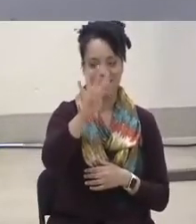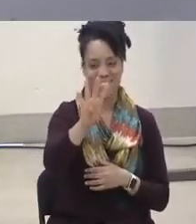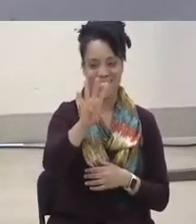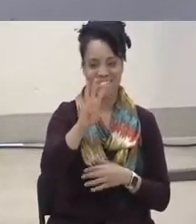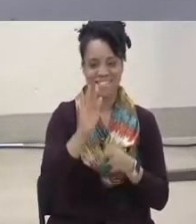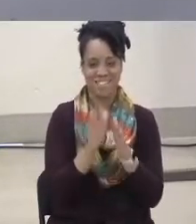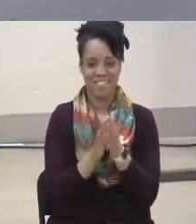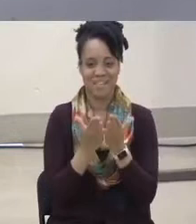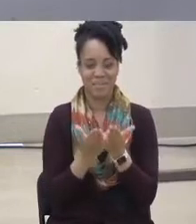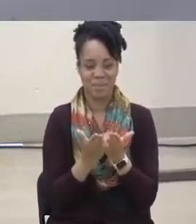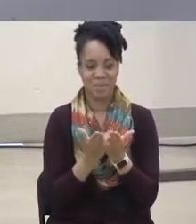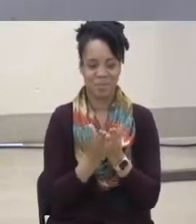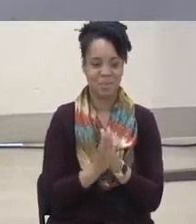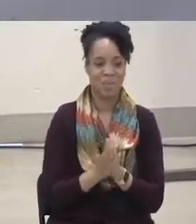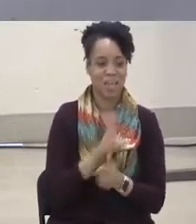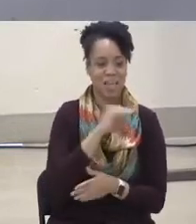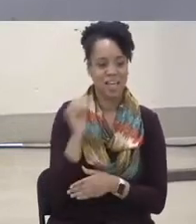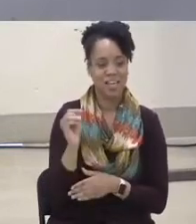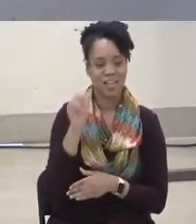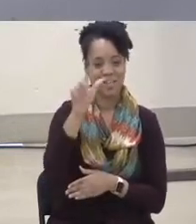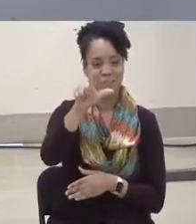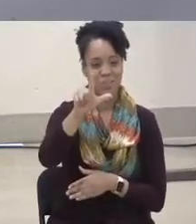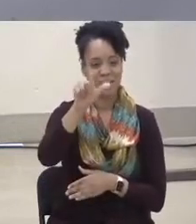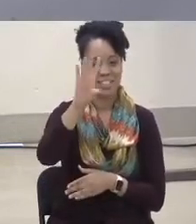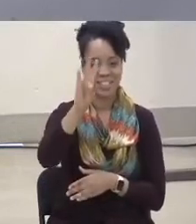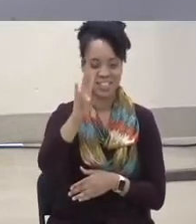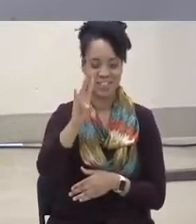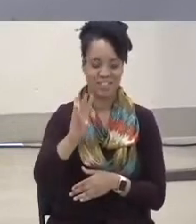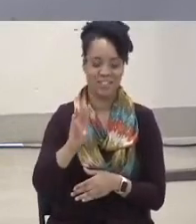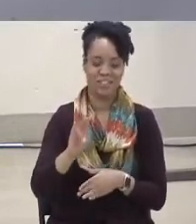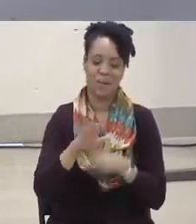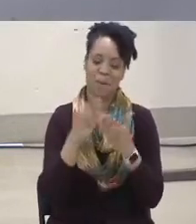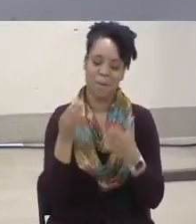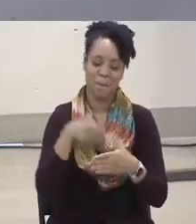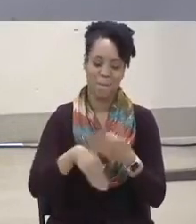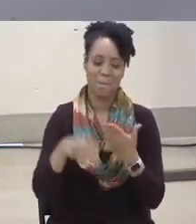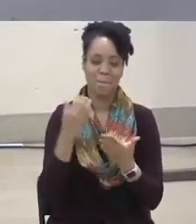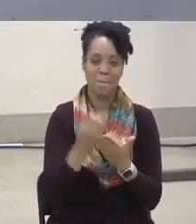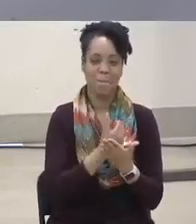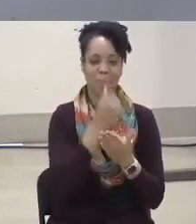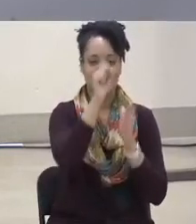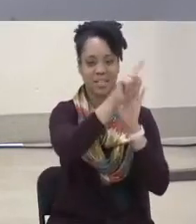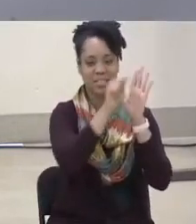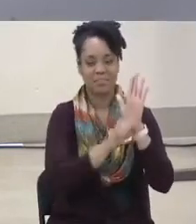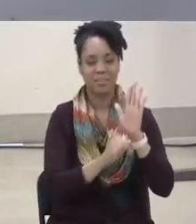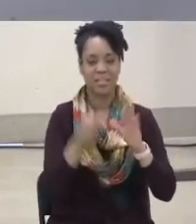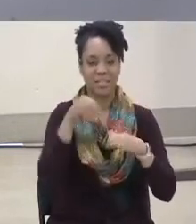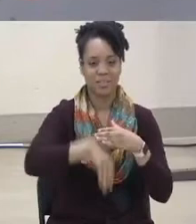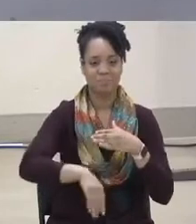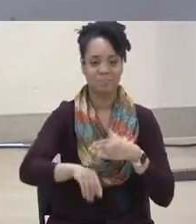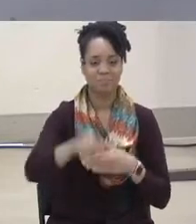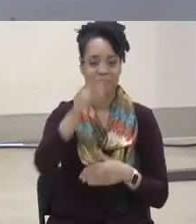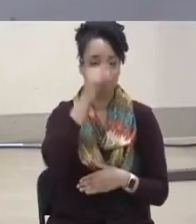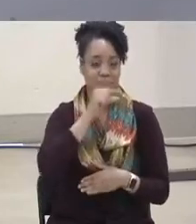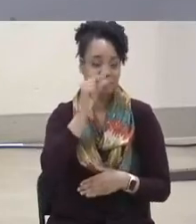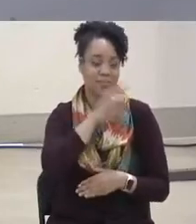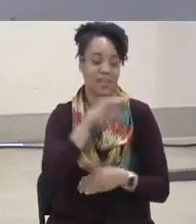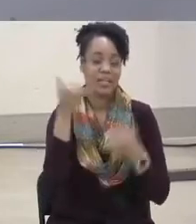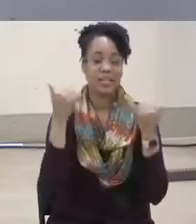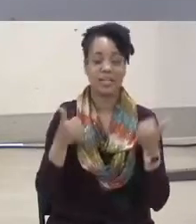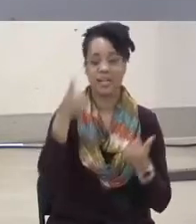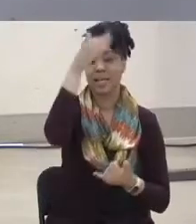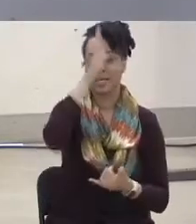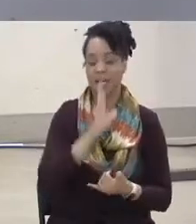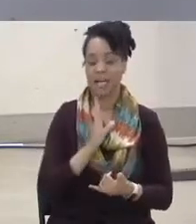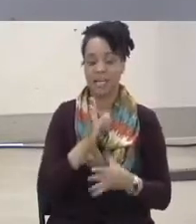And you got the 27 books in the New Testament that was in Greek. Y tienen los 27 libros en el Nuevo Testamento. Que And fue en now griego. God took the